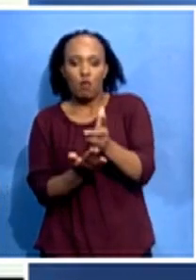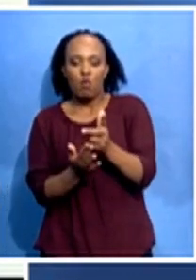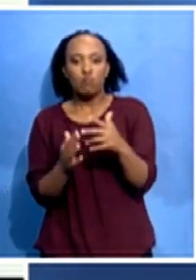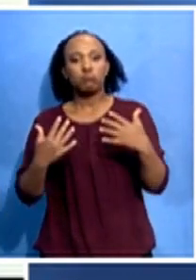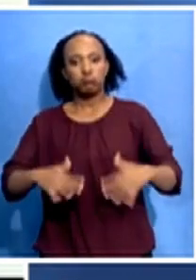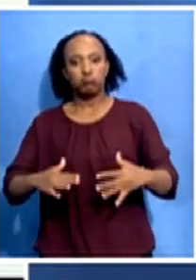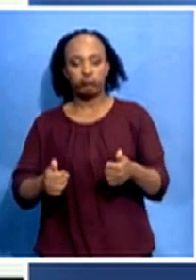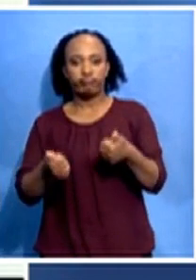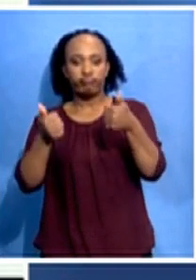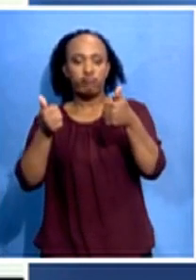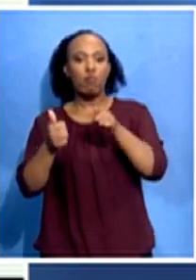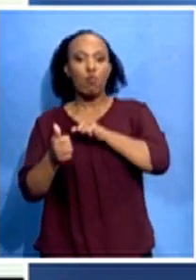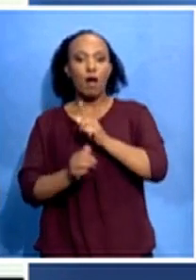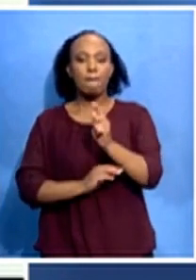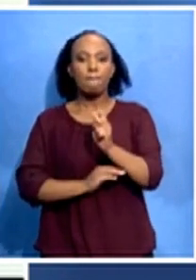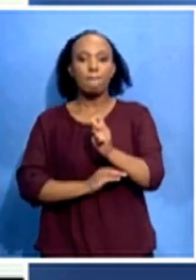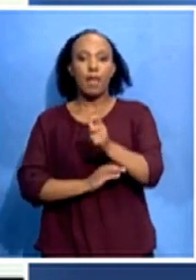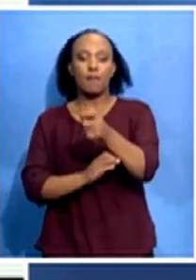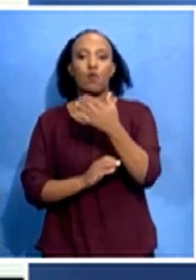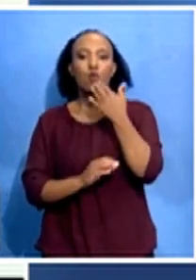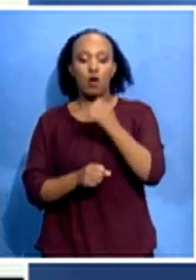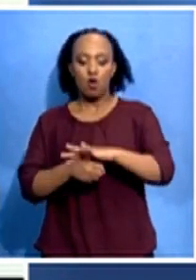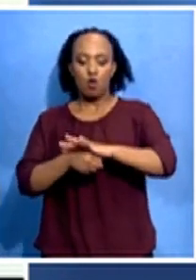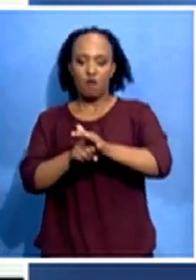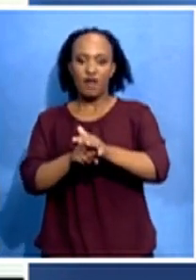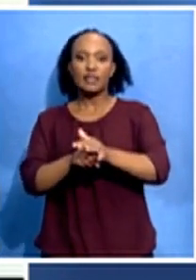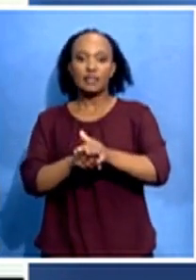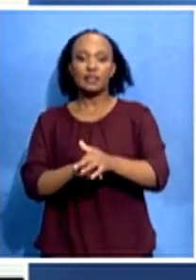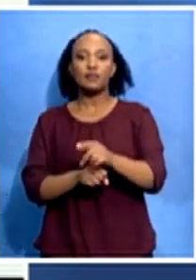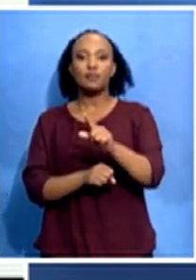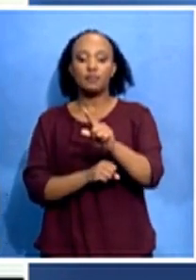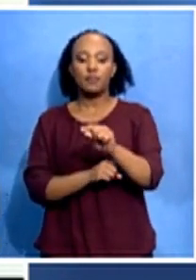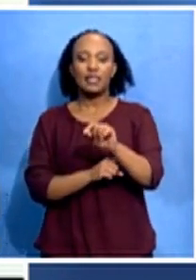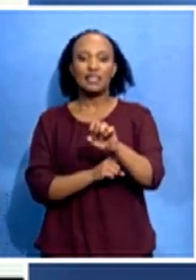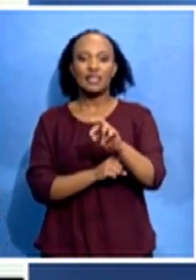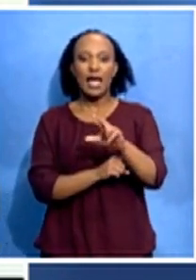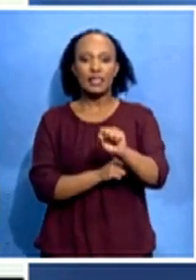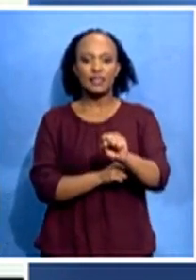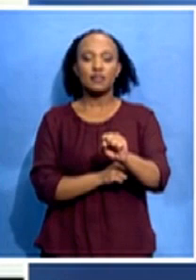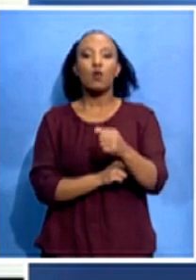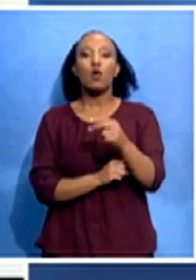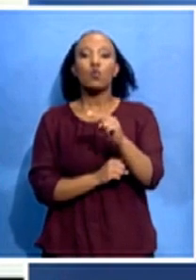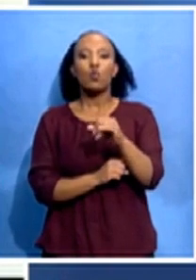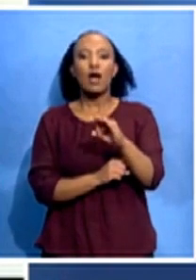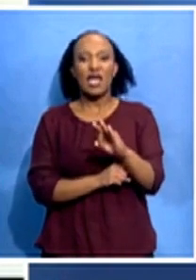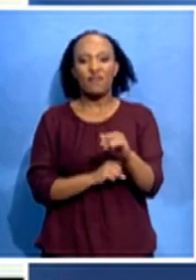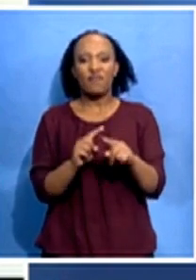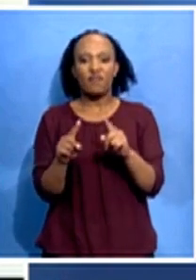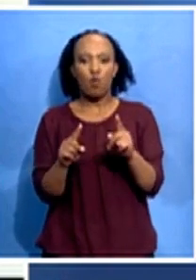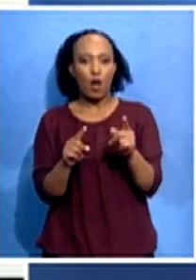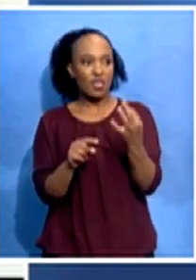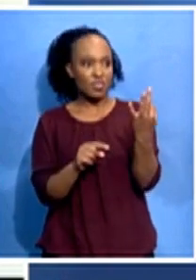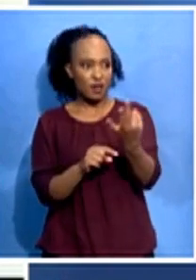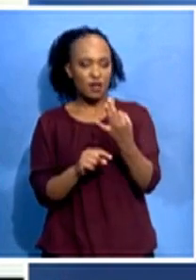to the COVID TERS payment in UIF is a direct product of negotiating between those three parties. And that, to a large extent, has